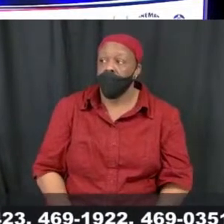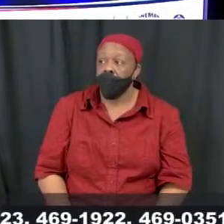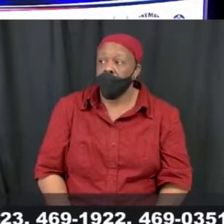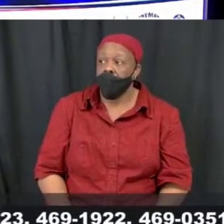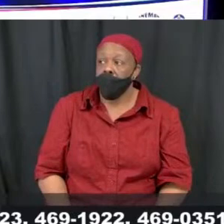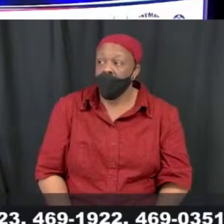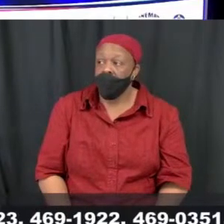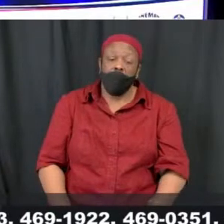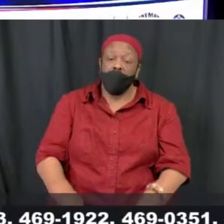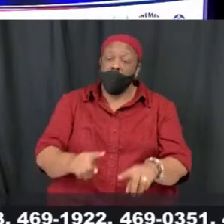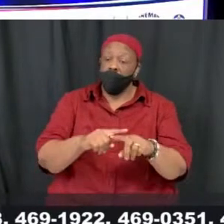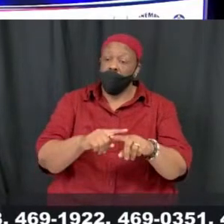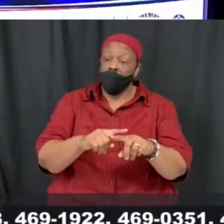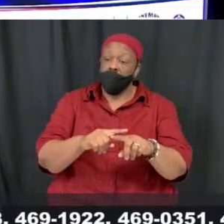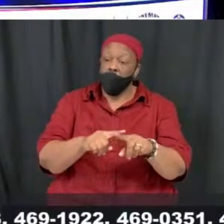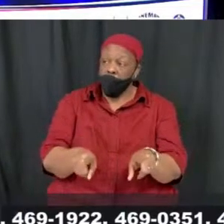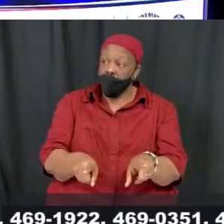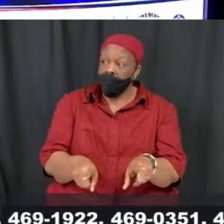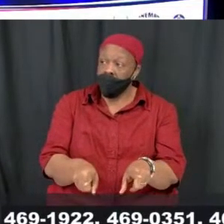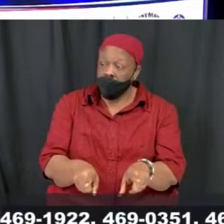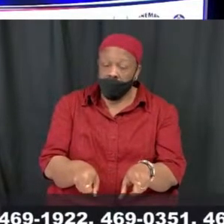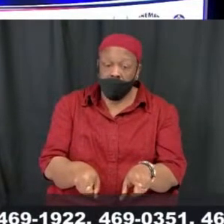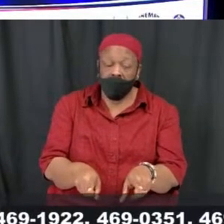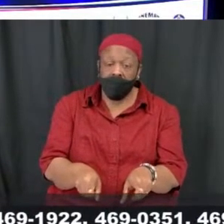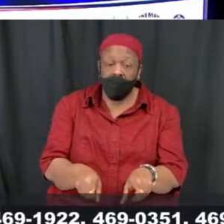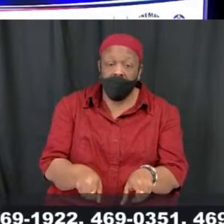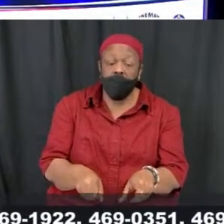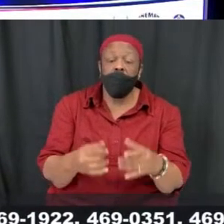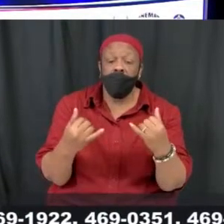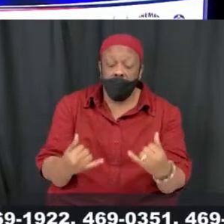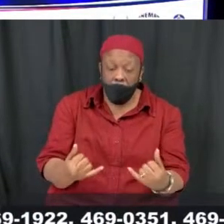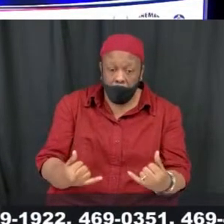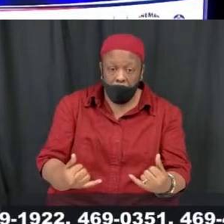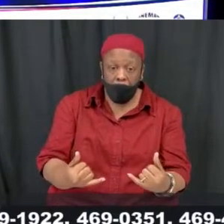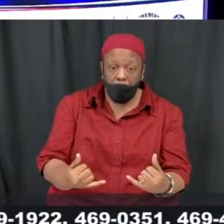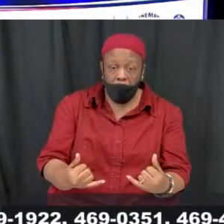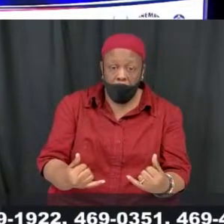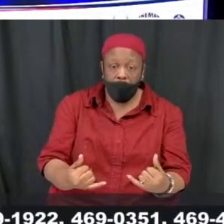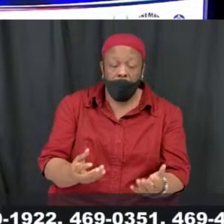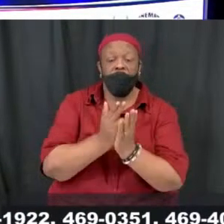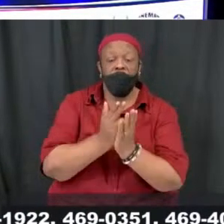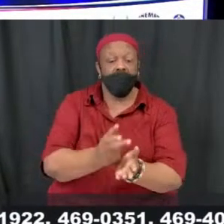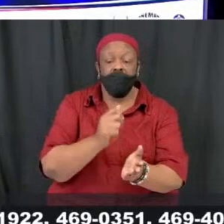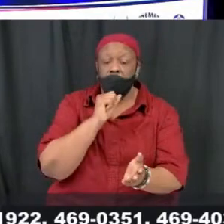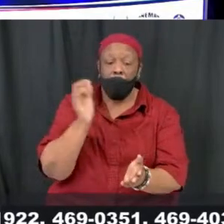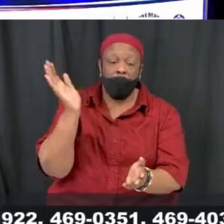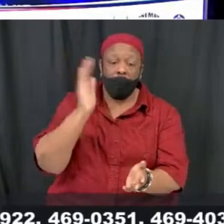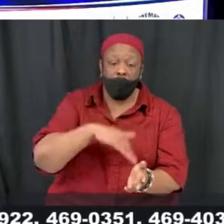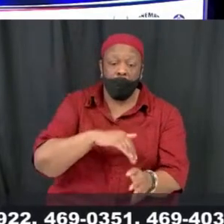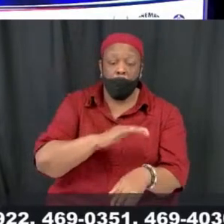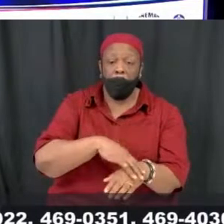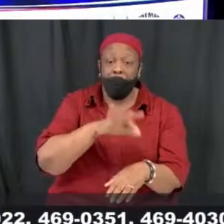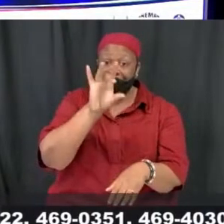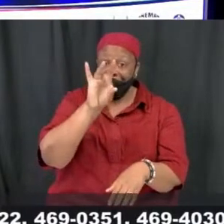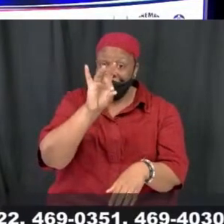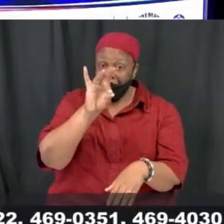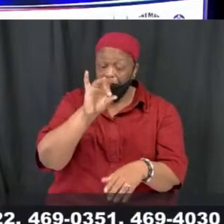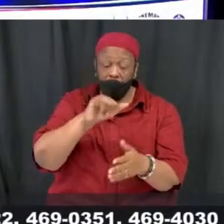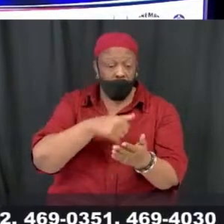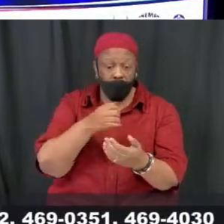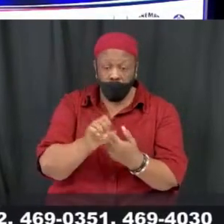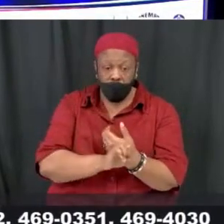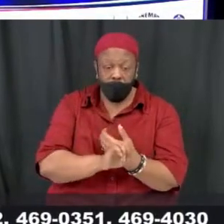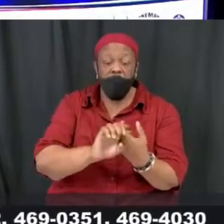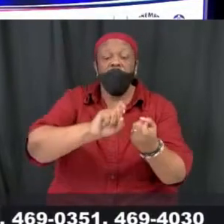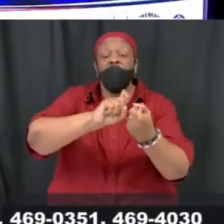been delayed 19th of June. Again, I am appeal to do your best,